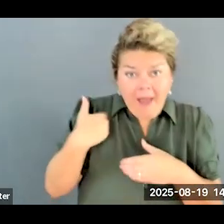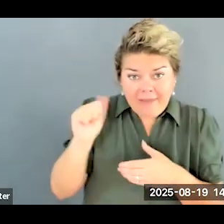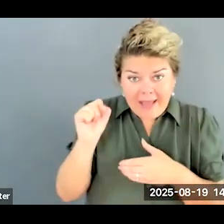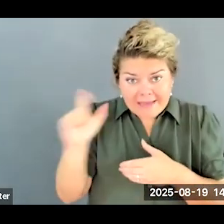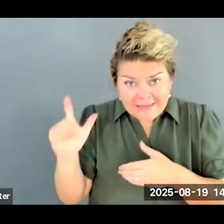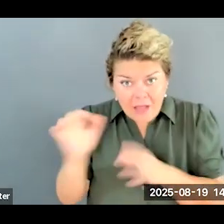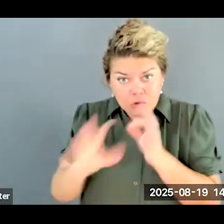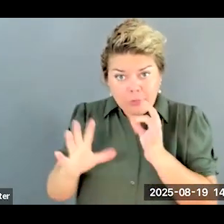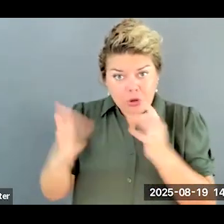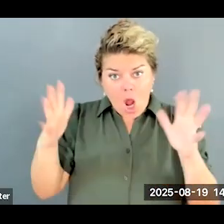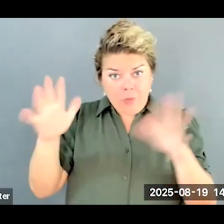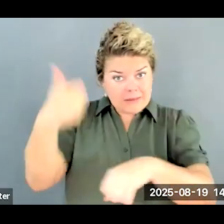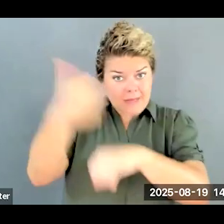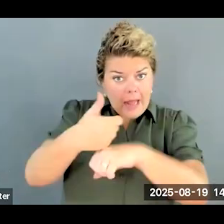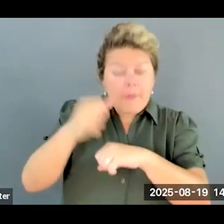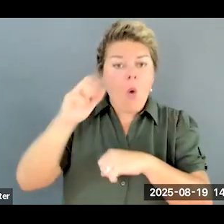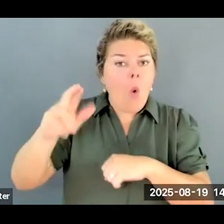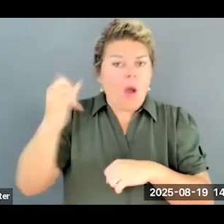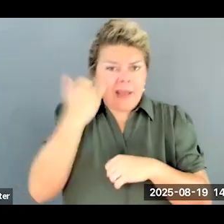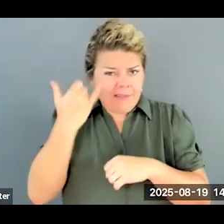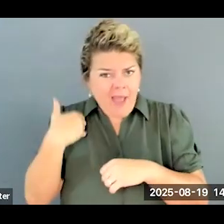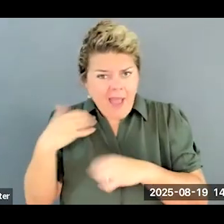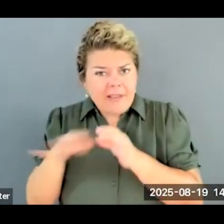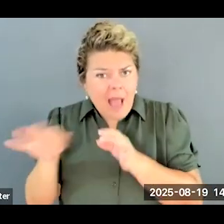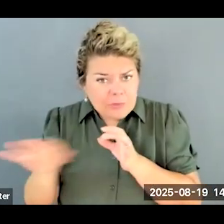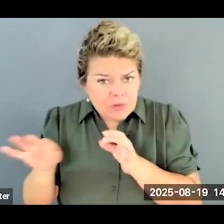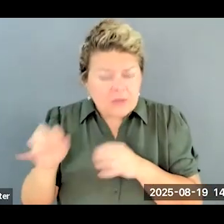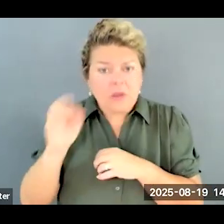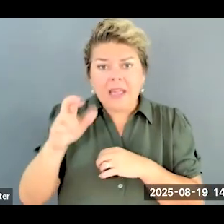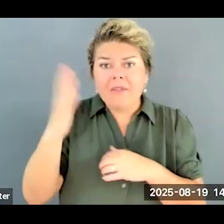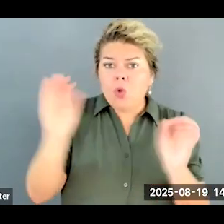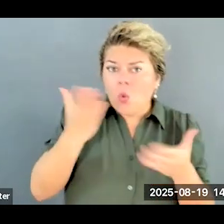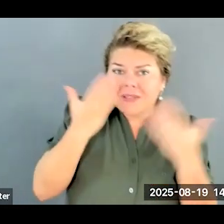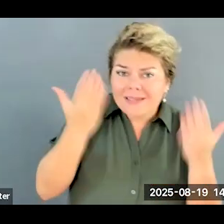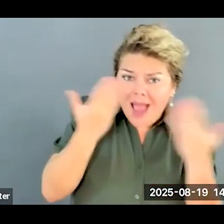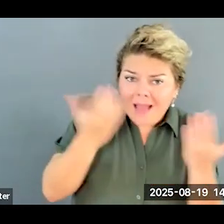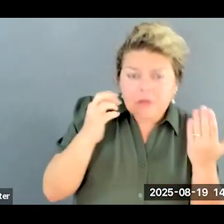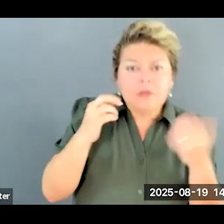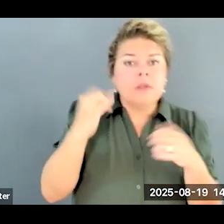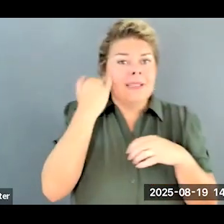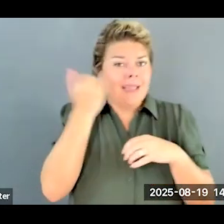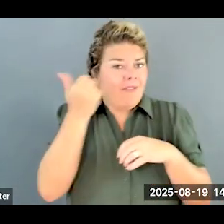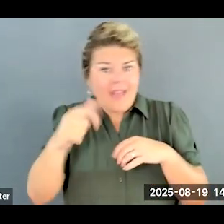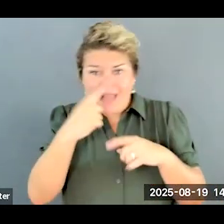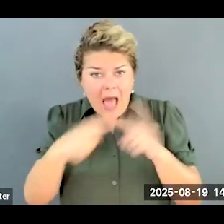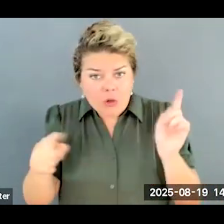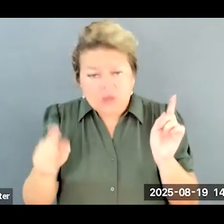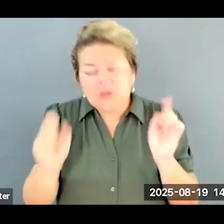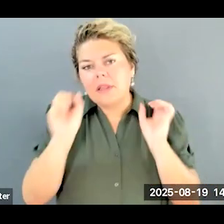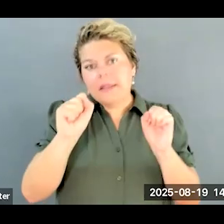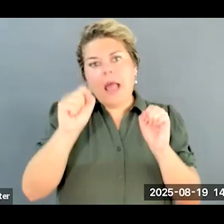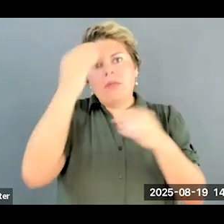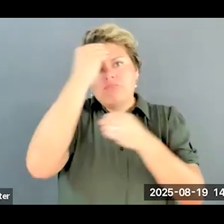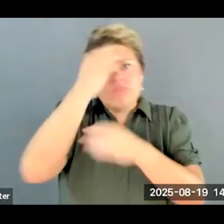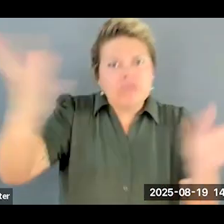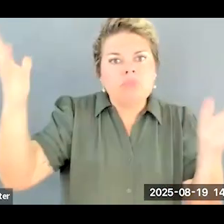services available, if the event's going to be scent free, if you're going to have certain allergens, and similar topics to create an awareness